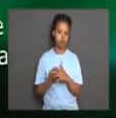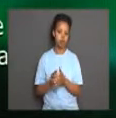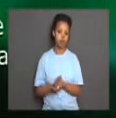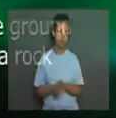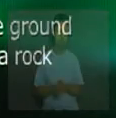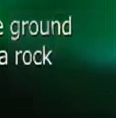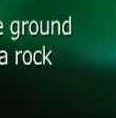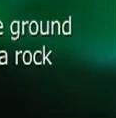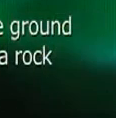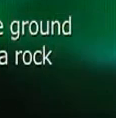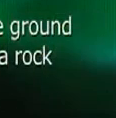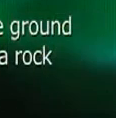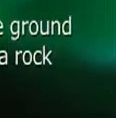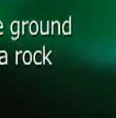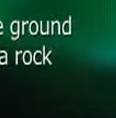Begin.